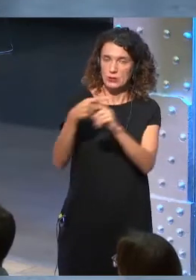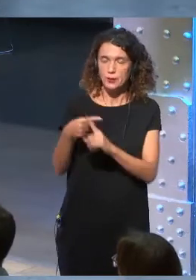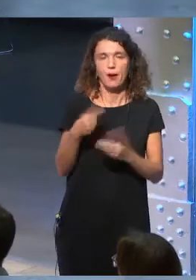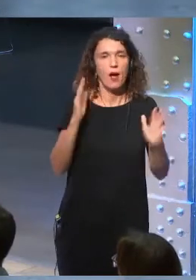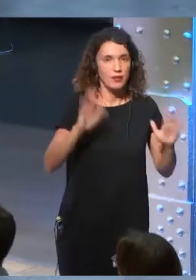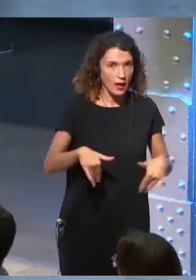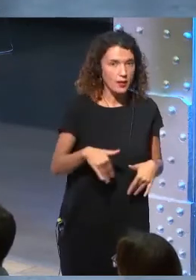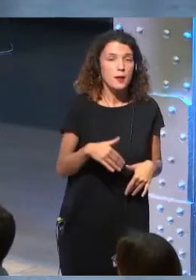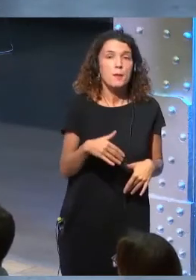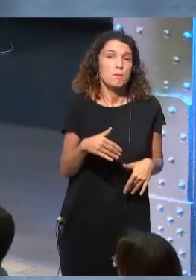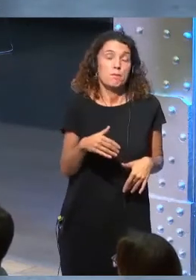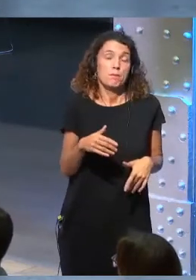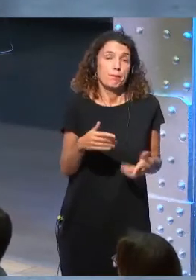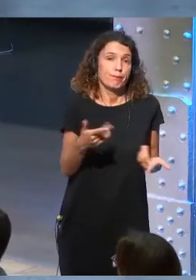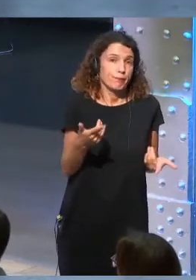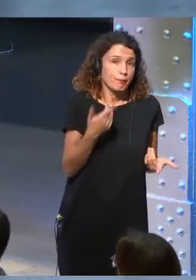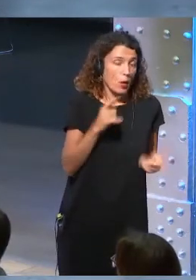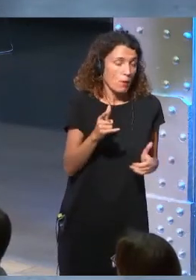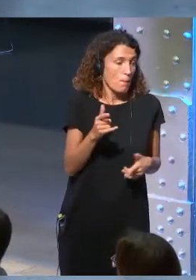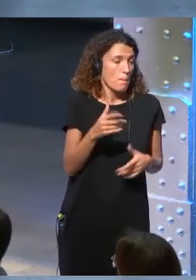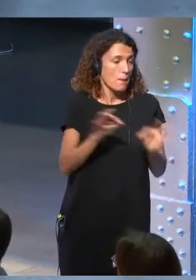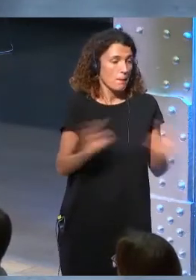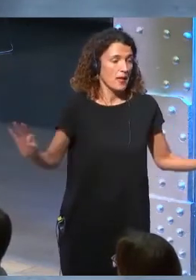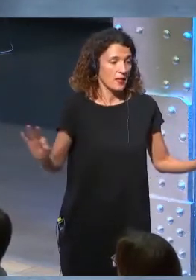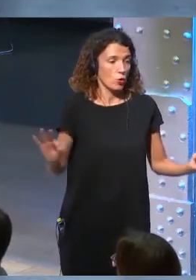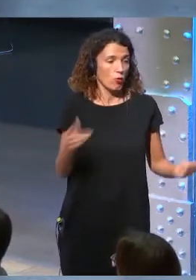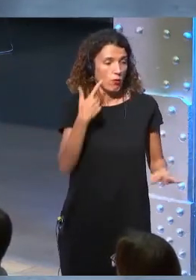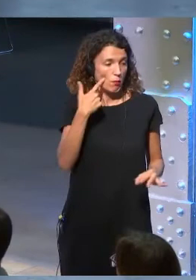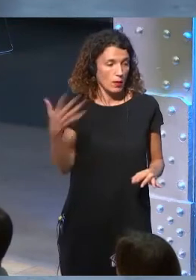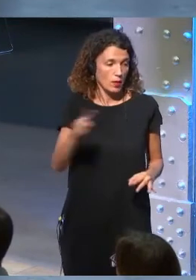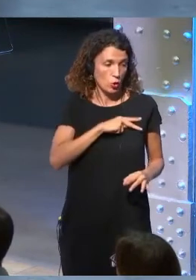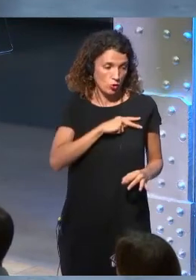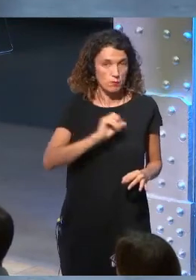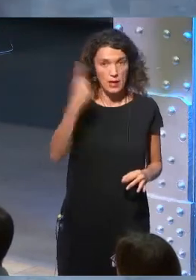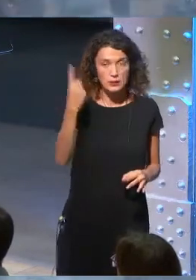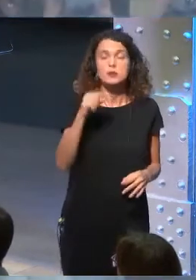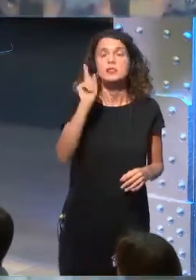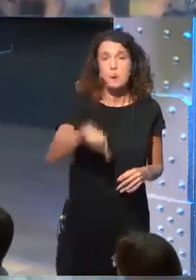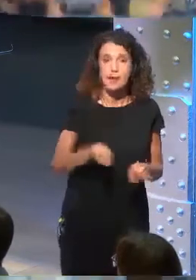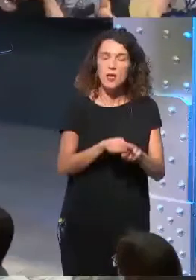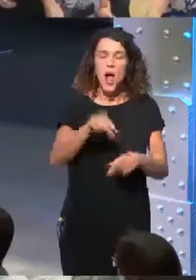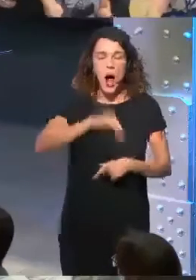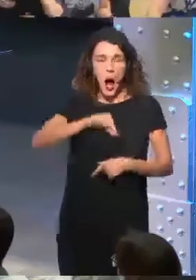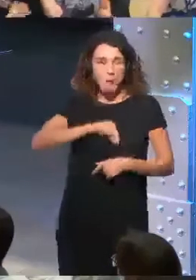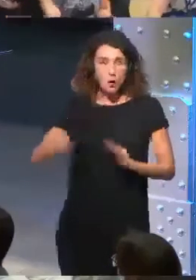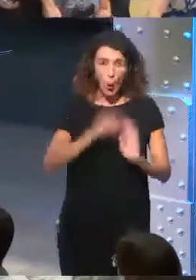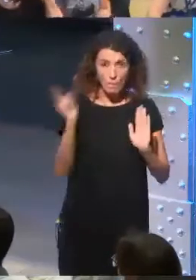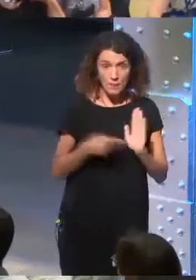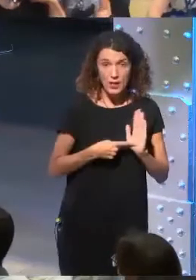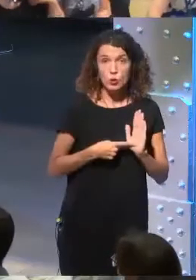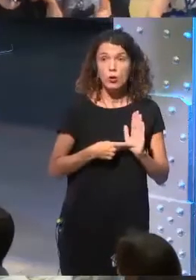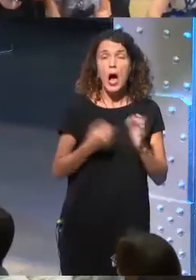why have you've been able to be the humbles of your merits? Was it really worth it to